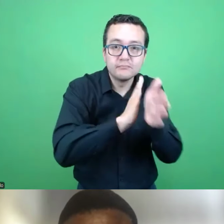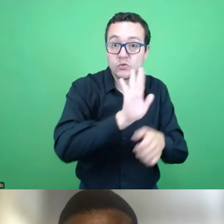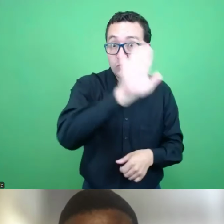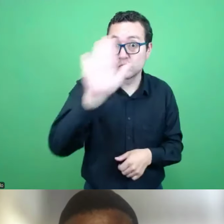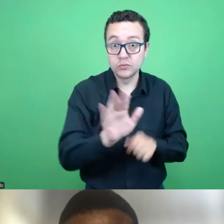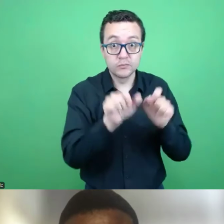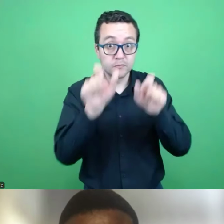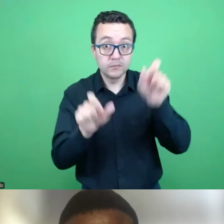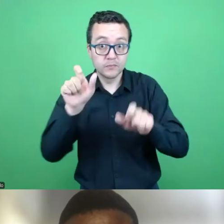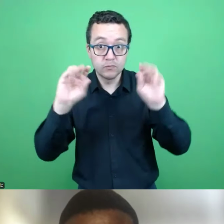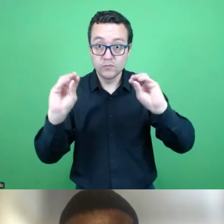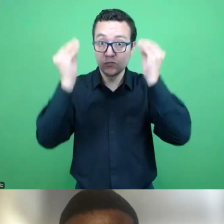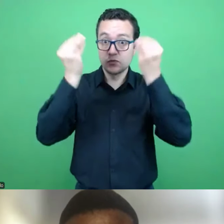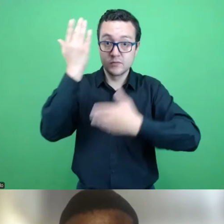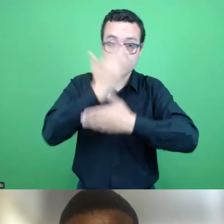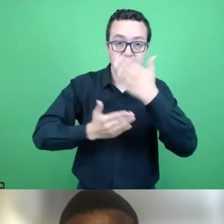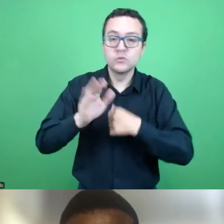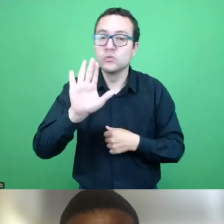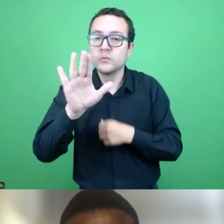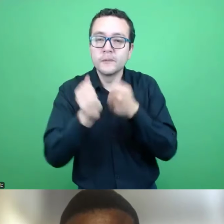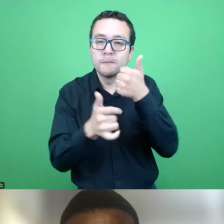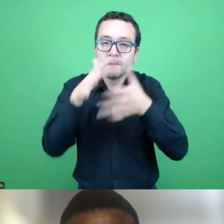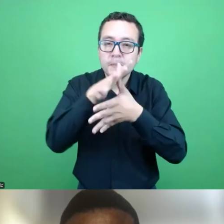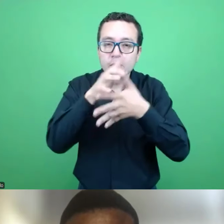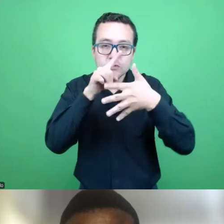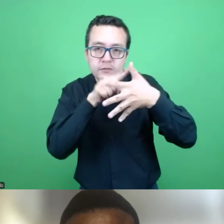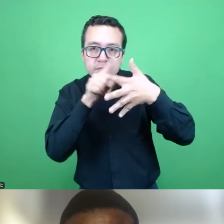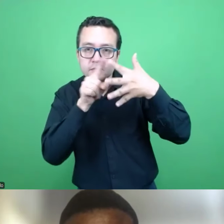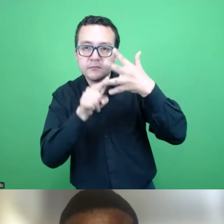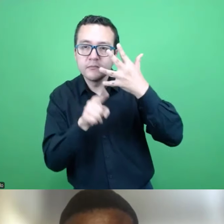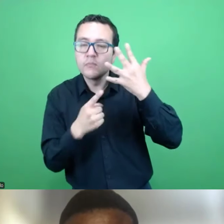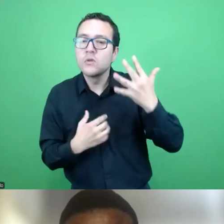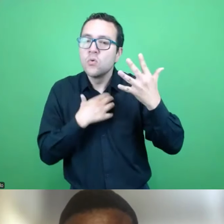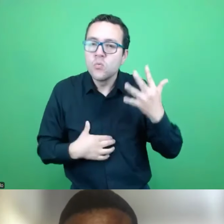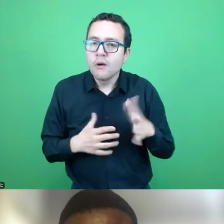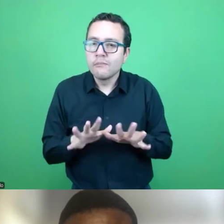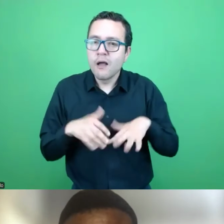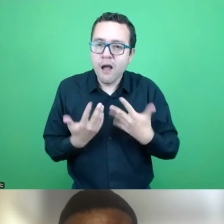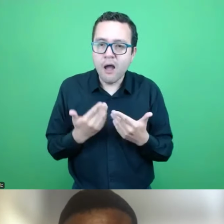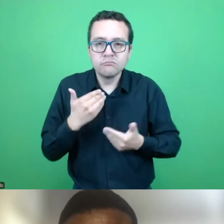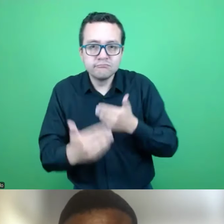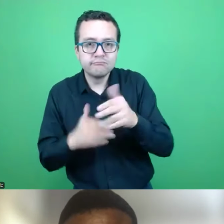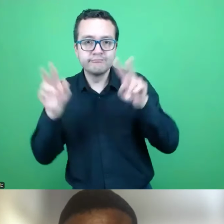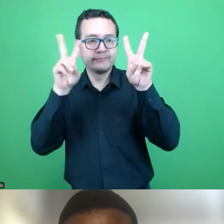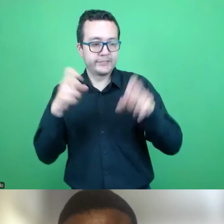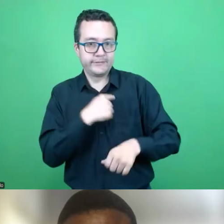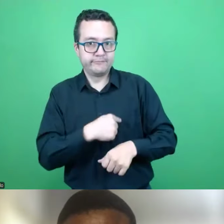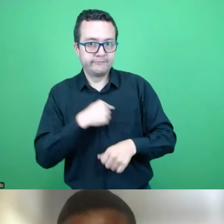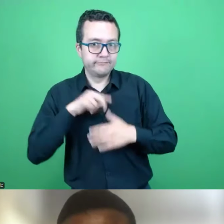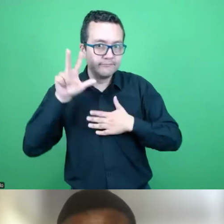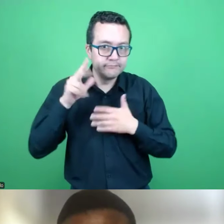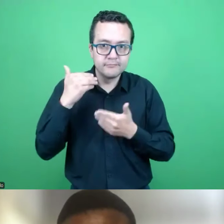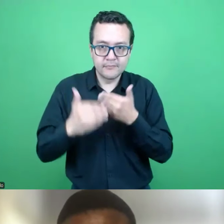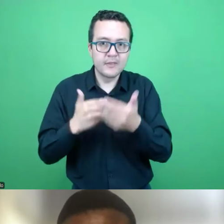look at what type of commitments need to be made and under which areas, and also at